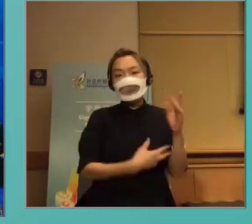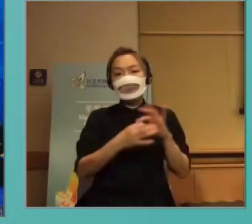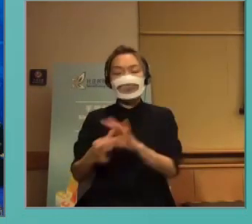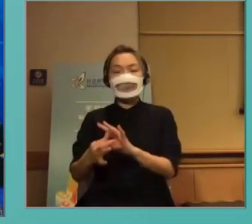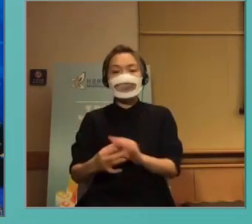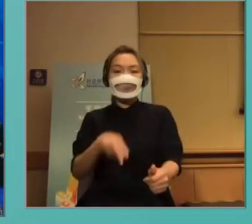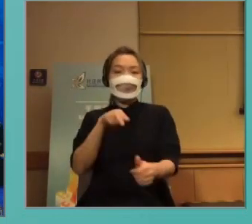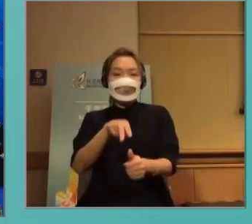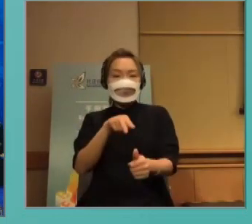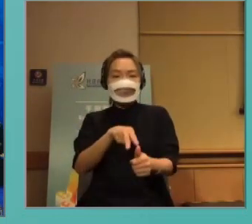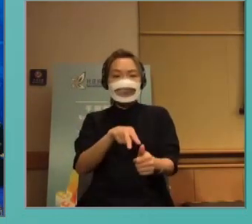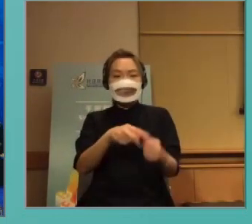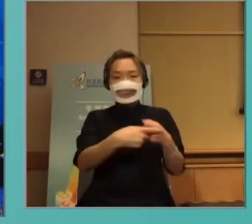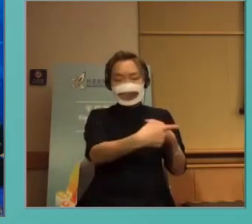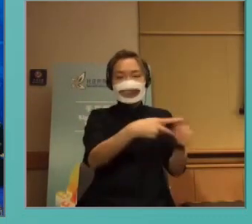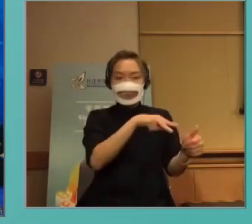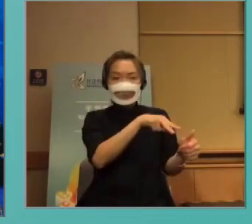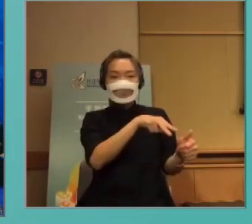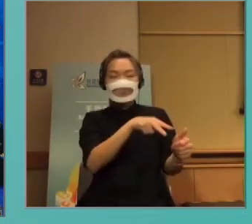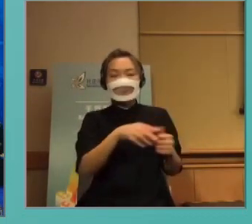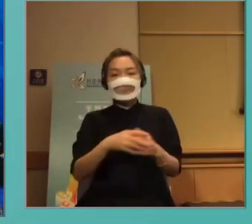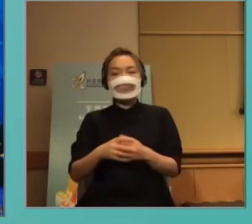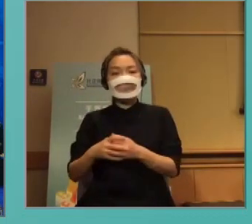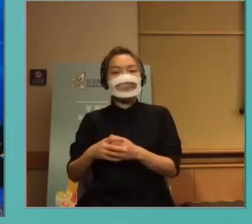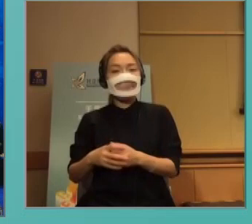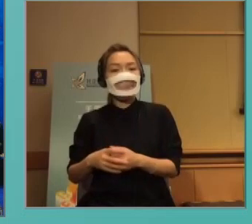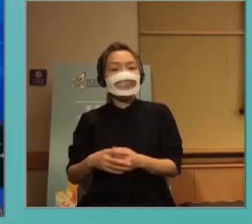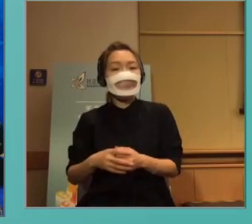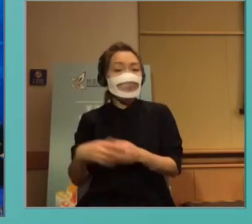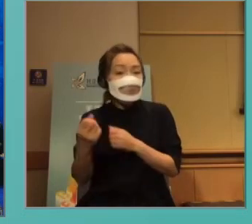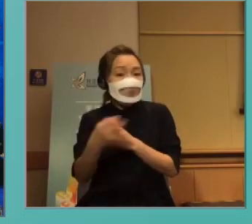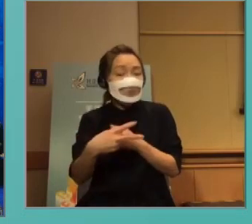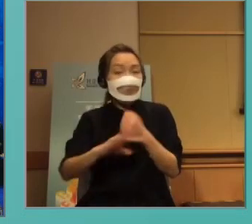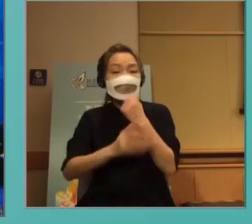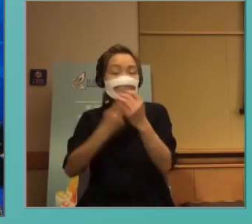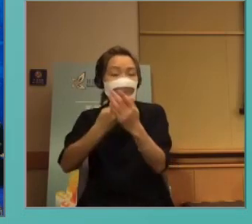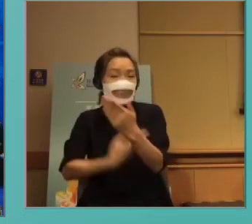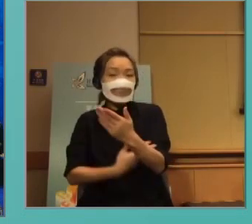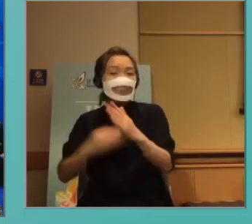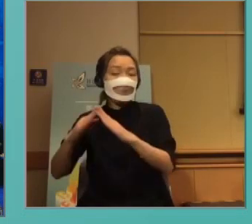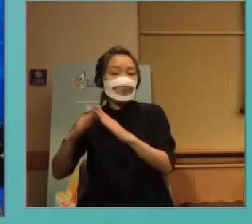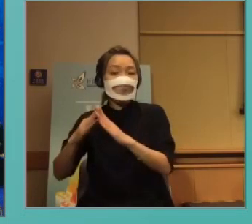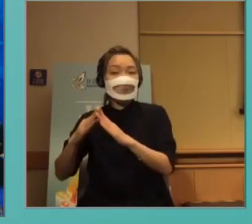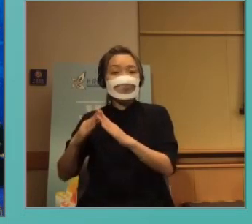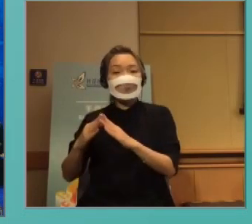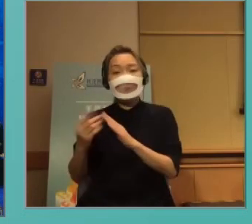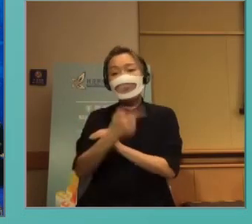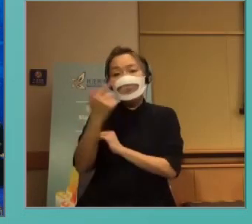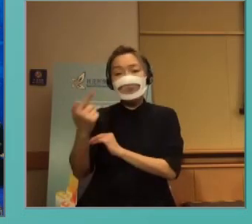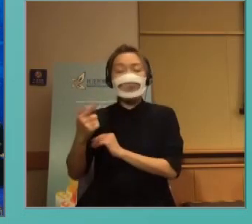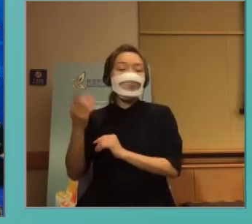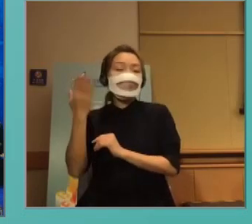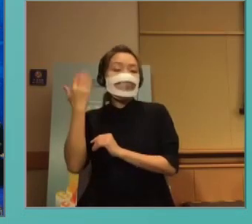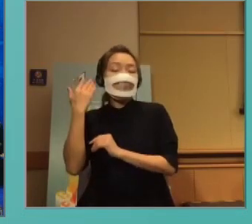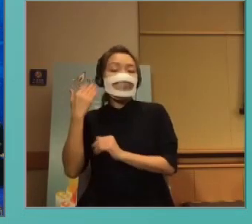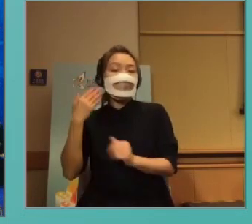lips. But the reality is laws are also developed in the courts. That's why I used to be a litigator, and that's where I enjoy a lot